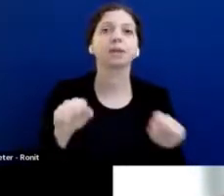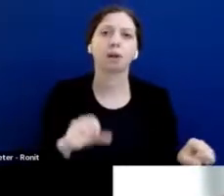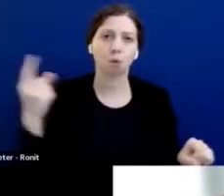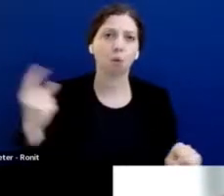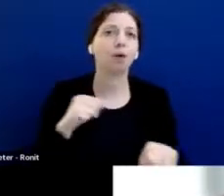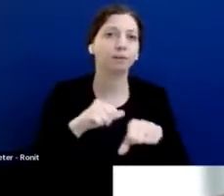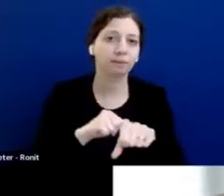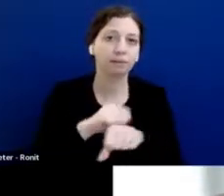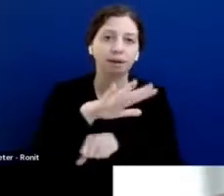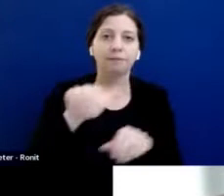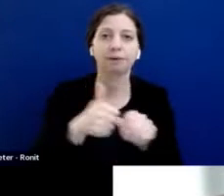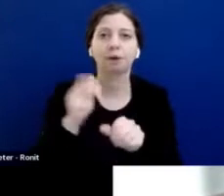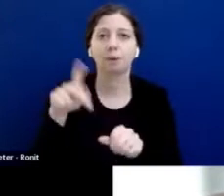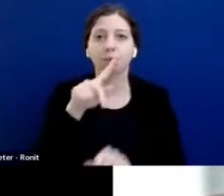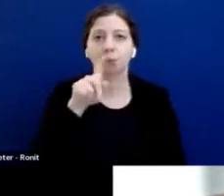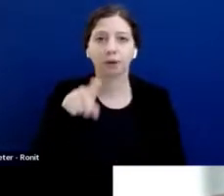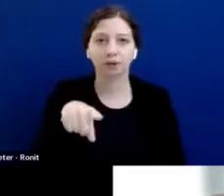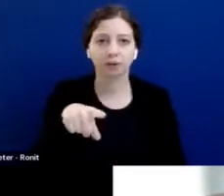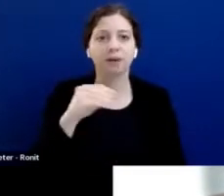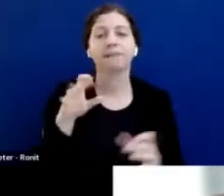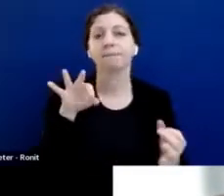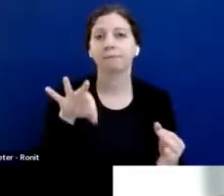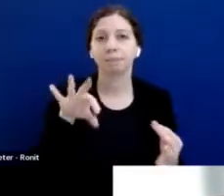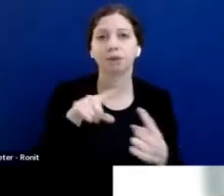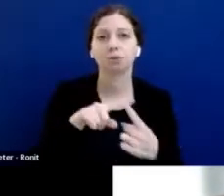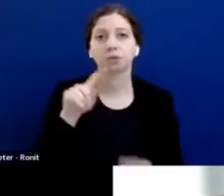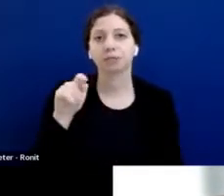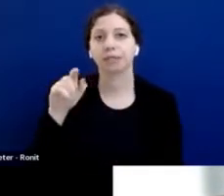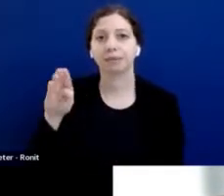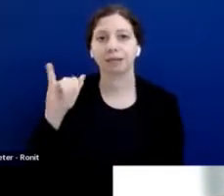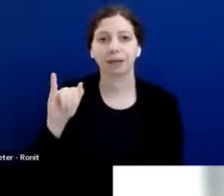up follow-up questions and feedback to the TBI